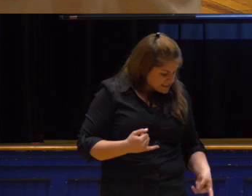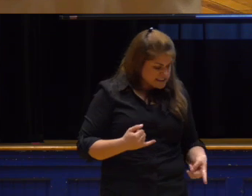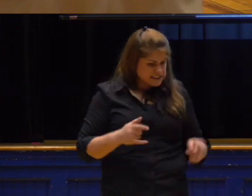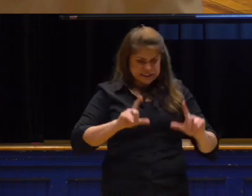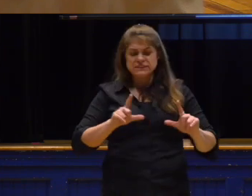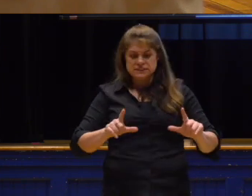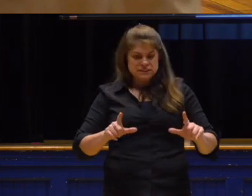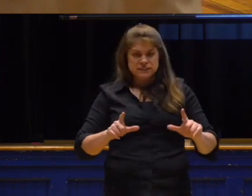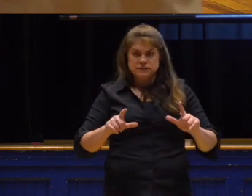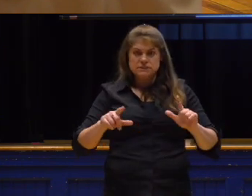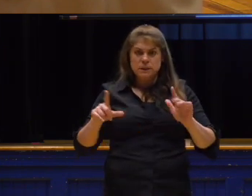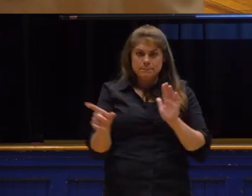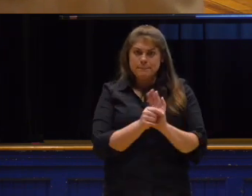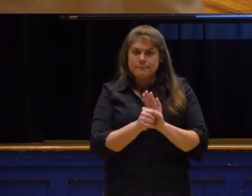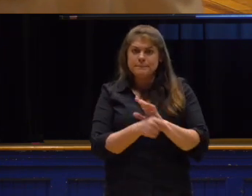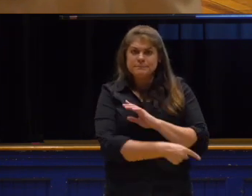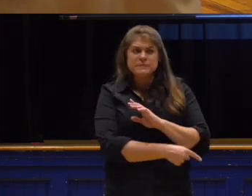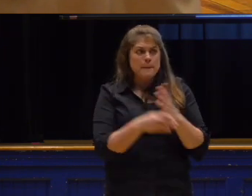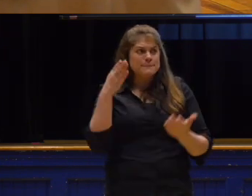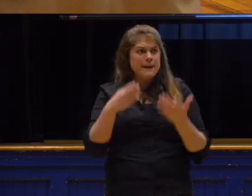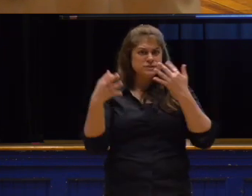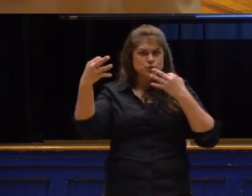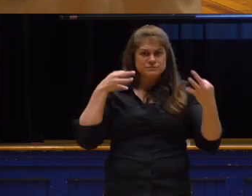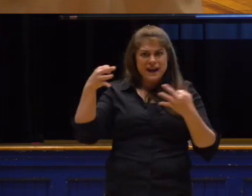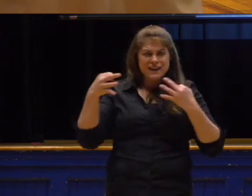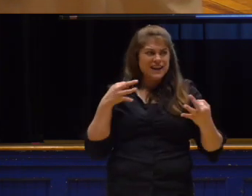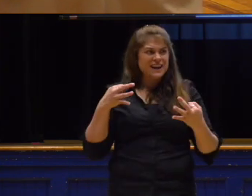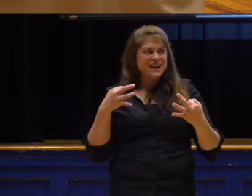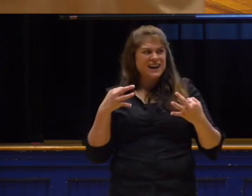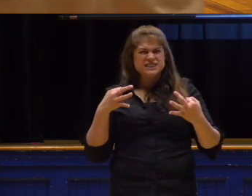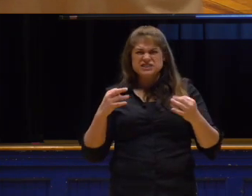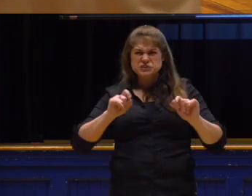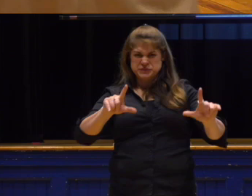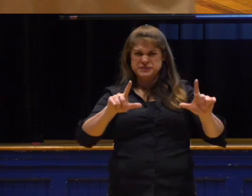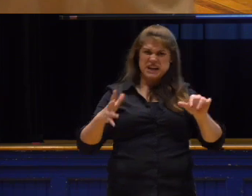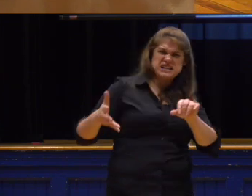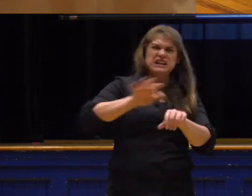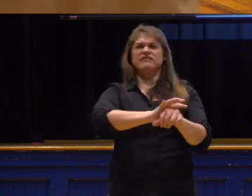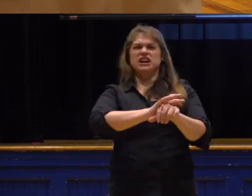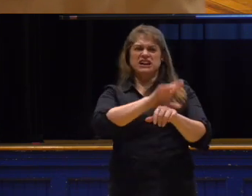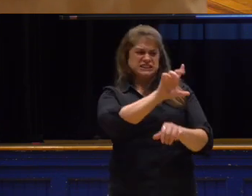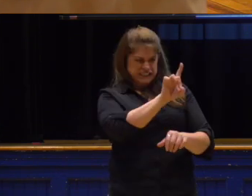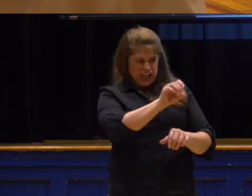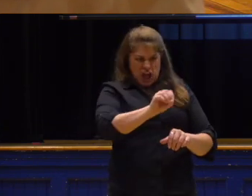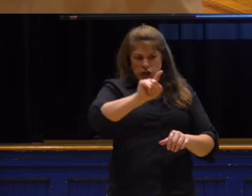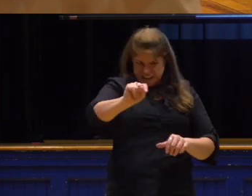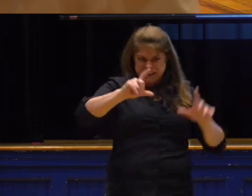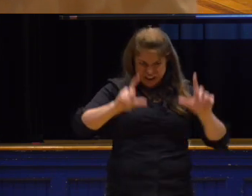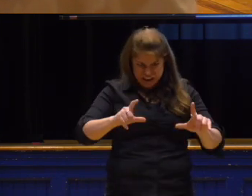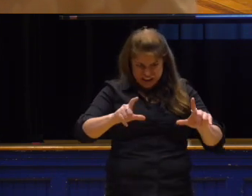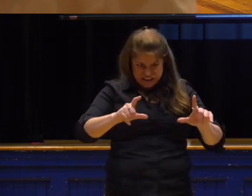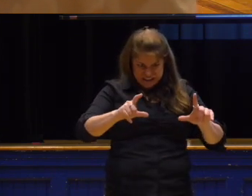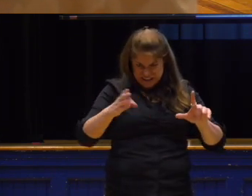of today's handout, which for some reason, maybe you can explain, you cover half of it with a big DOT